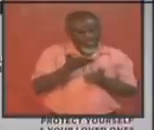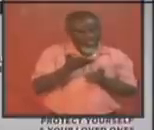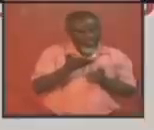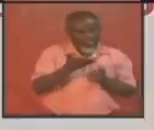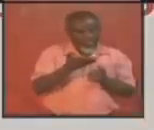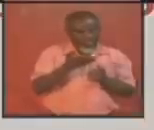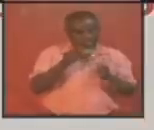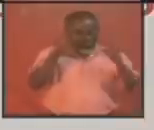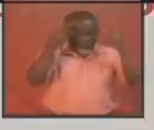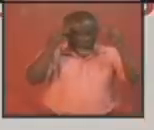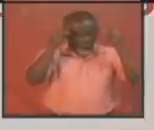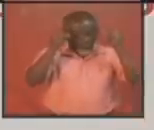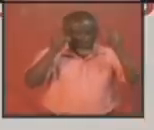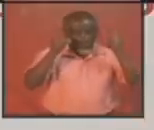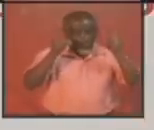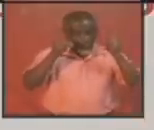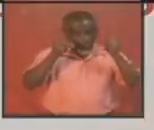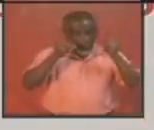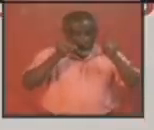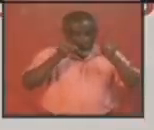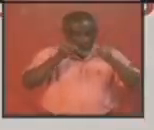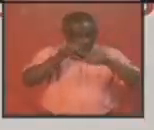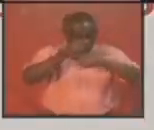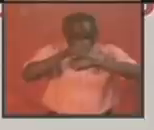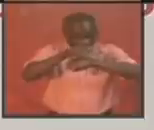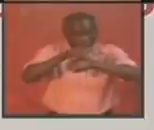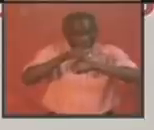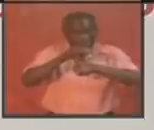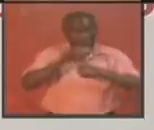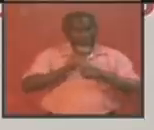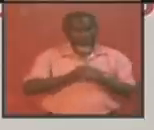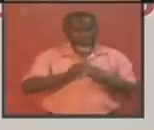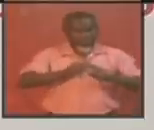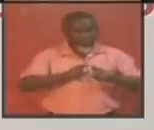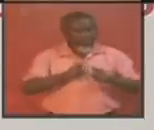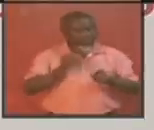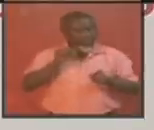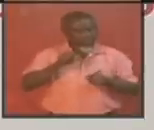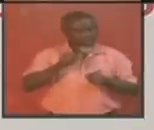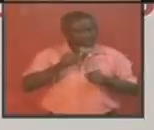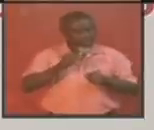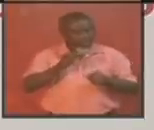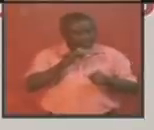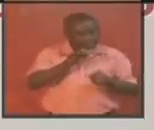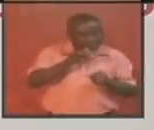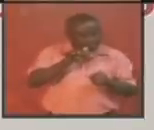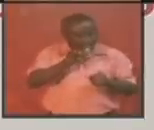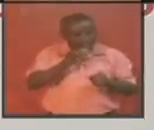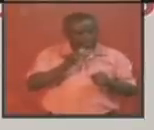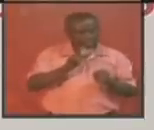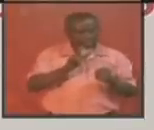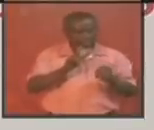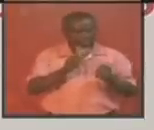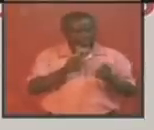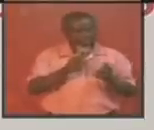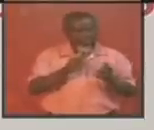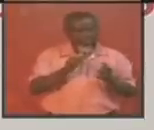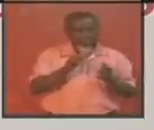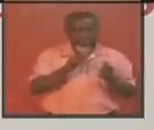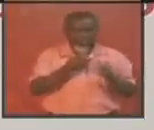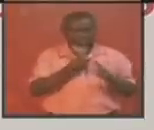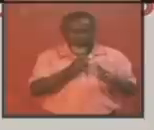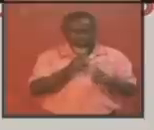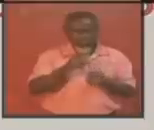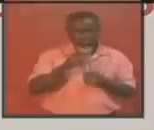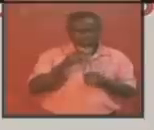what we suspect, usually it is very similar to what we expect from things like dengue fever, leptospirosis.